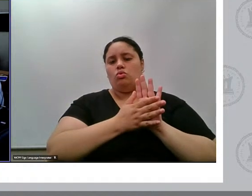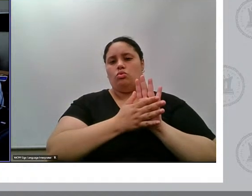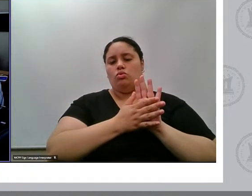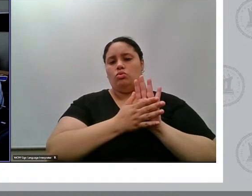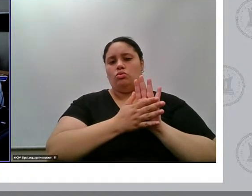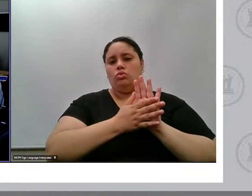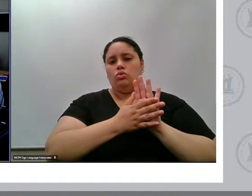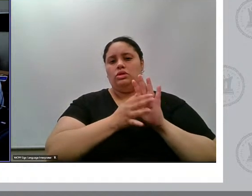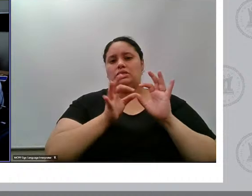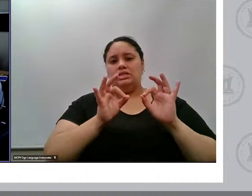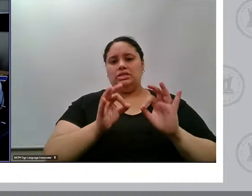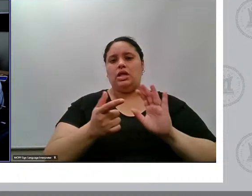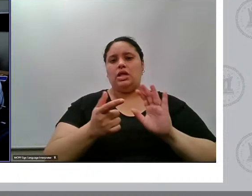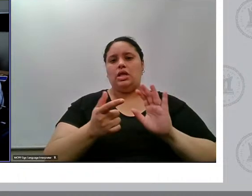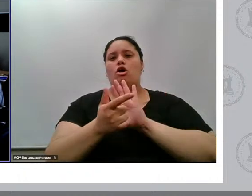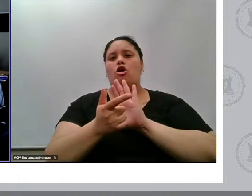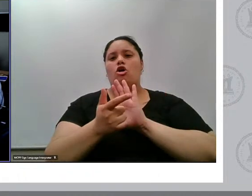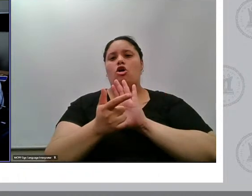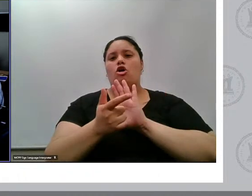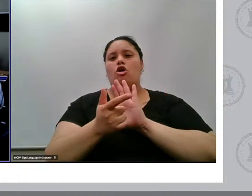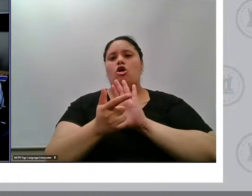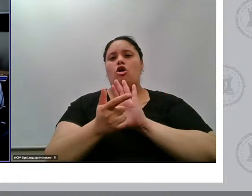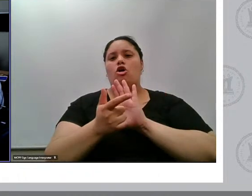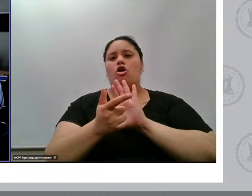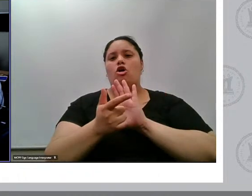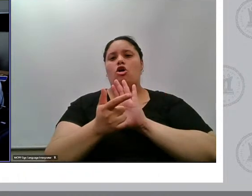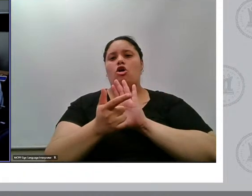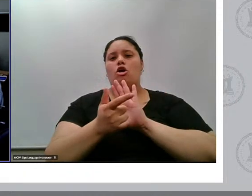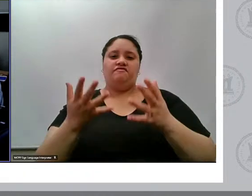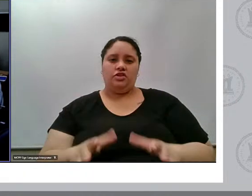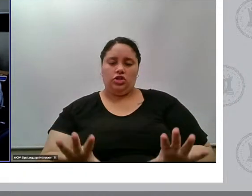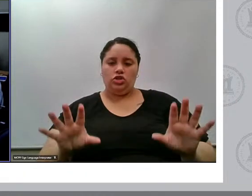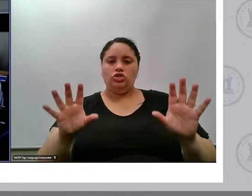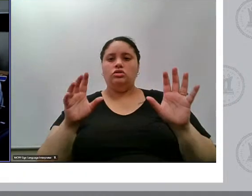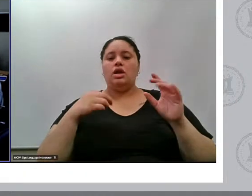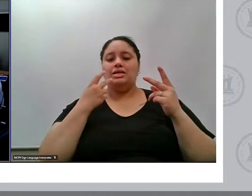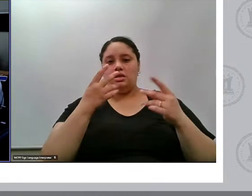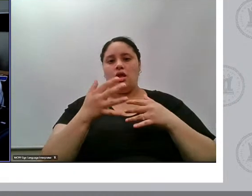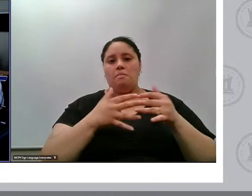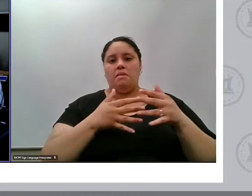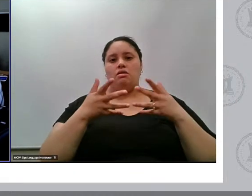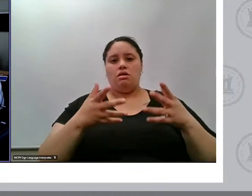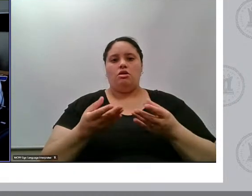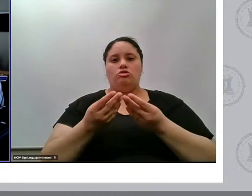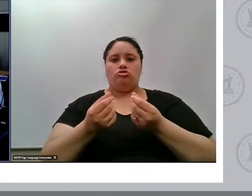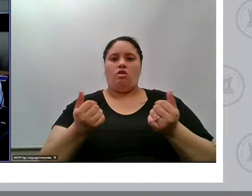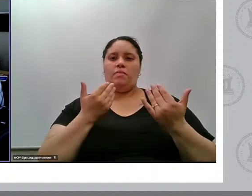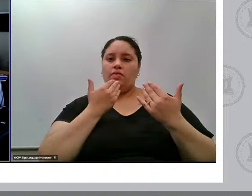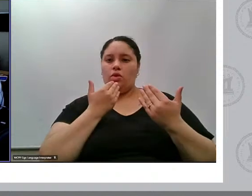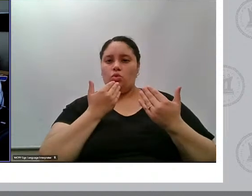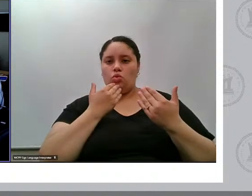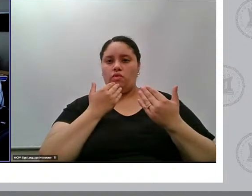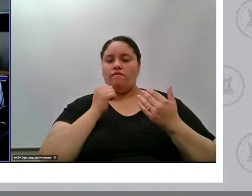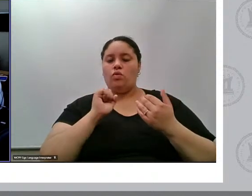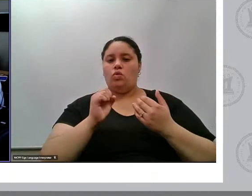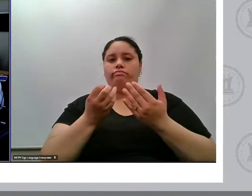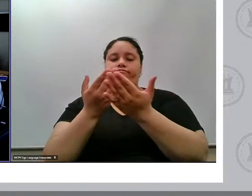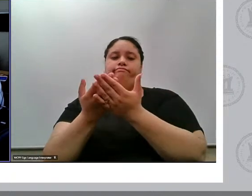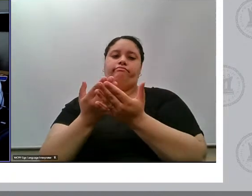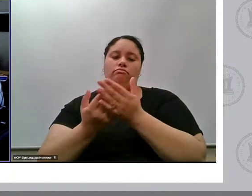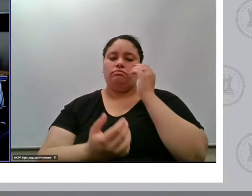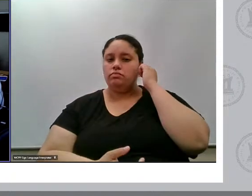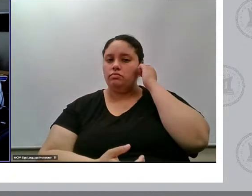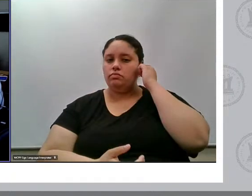is a legal opinion which we have raised already. So this matter has been resolved, but thank you for flagging.